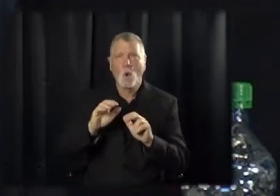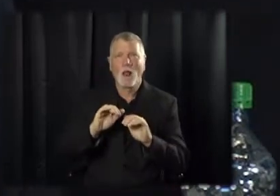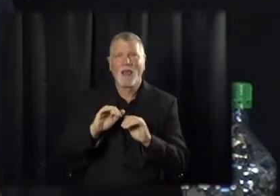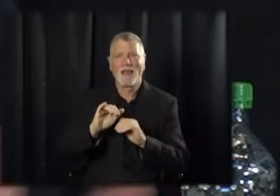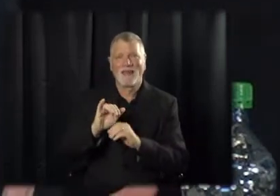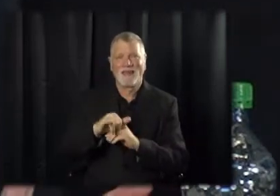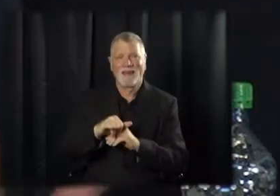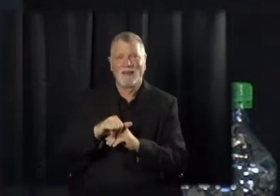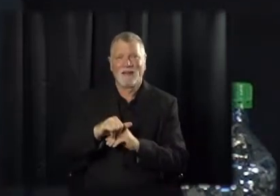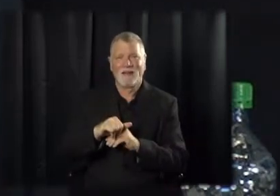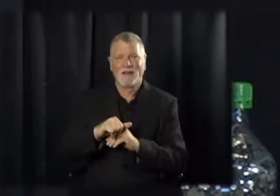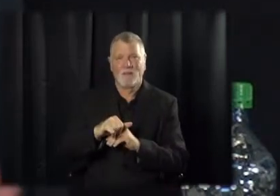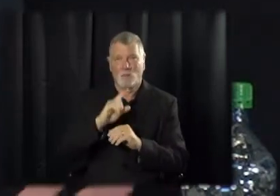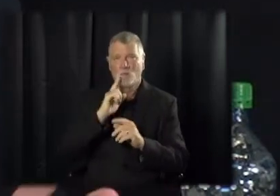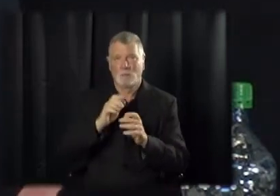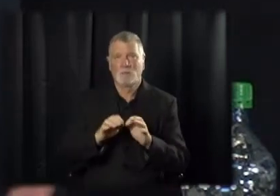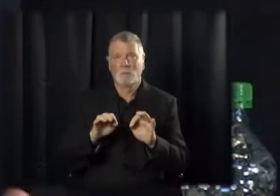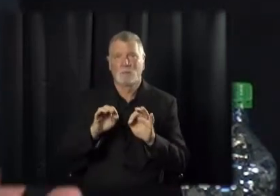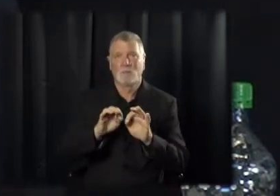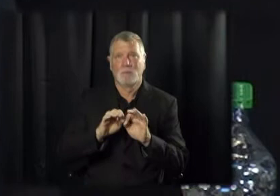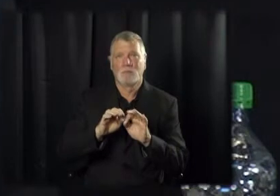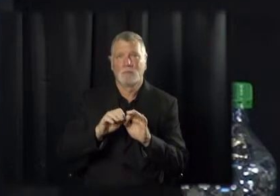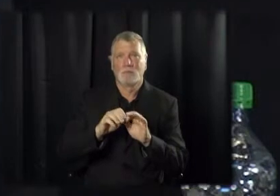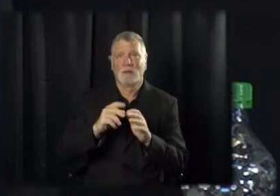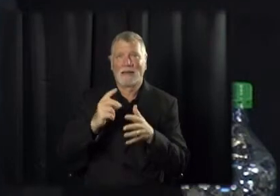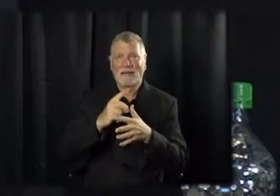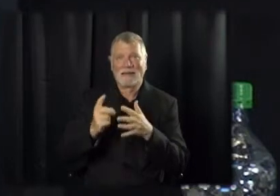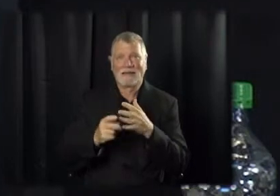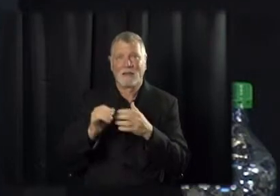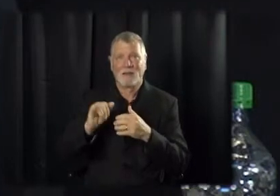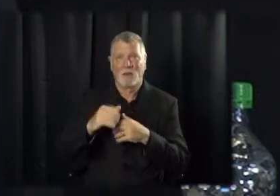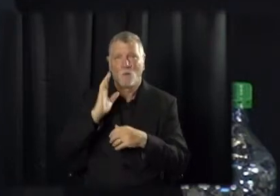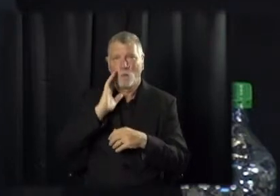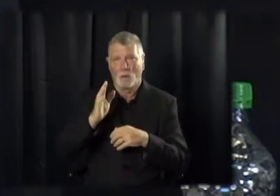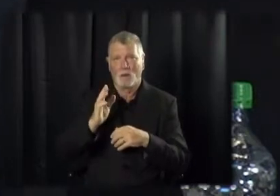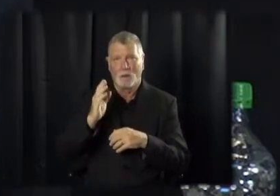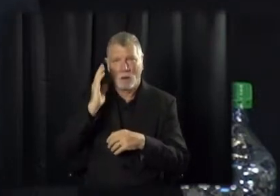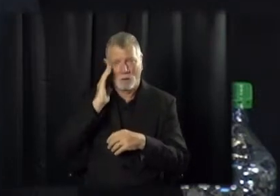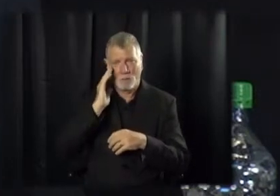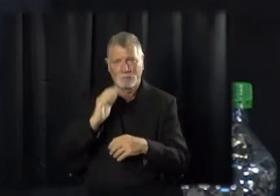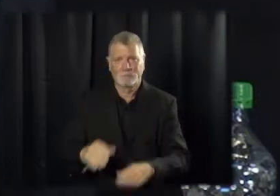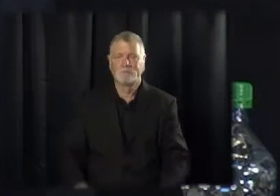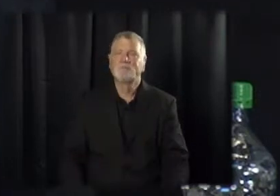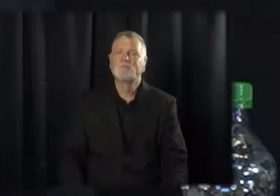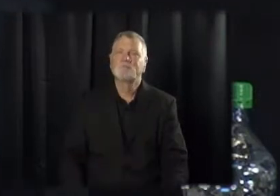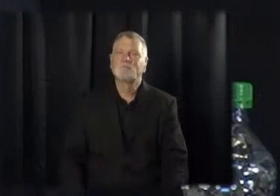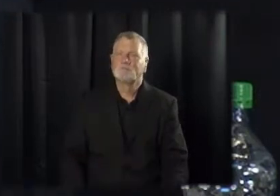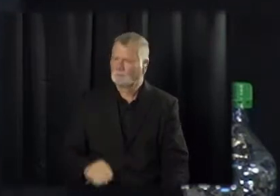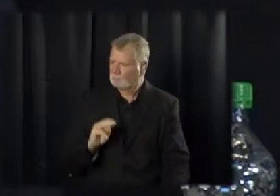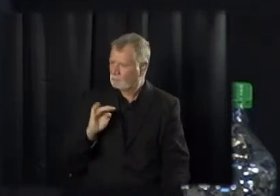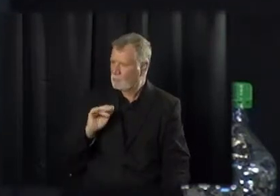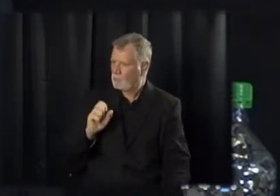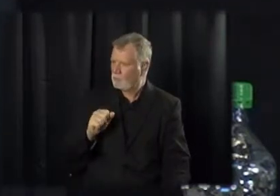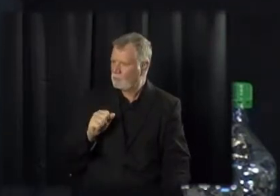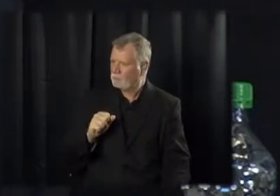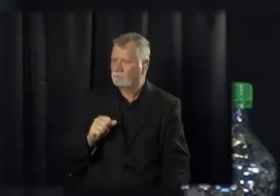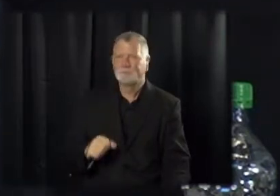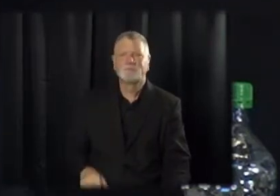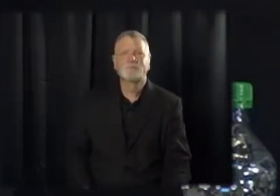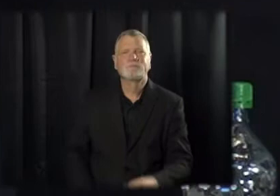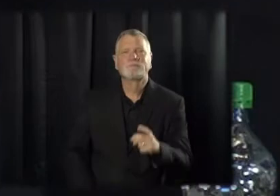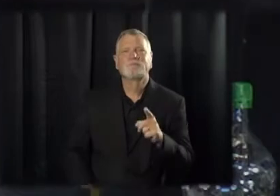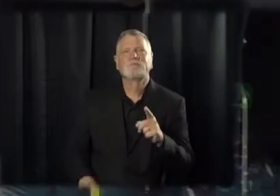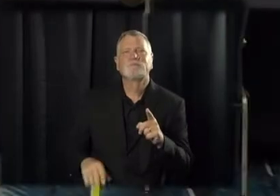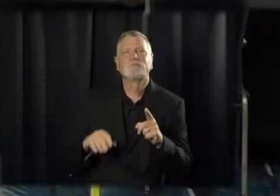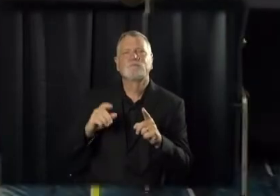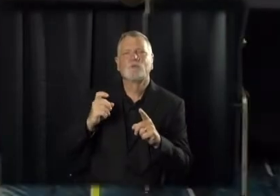them, and that is a significant detail that, as I said, we're fully aware of. Maria or Natalie, do you? I'll take a stab at it. Dr. Velasco,